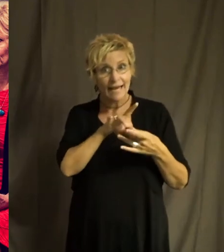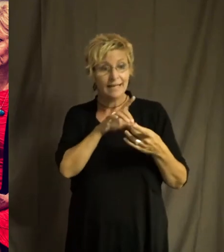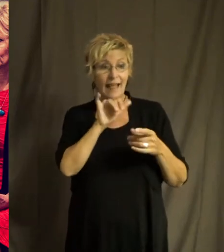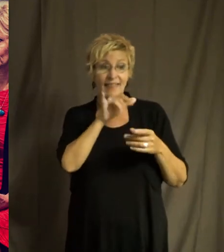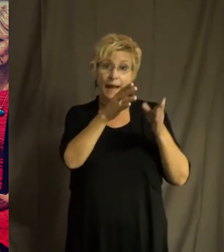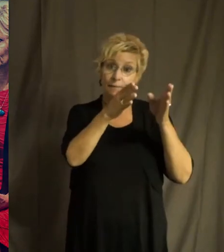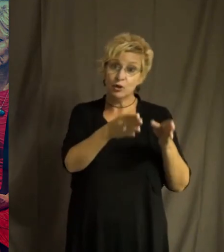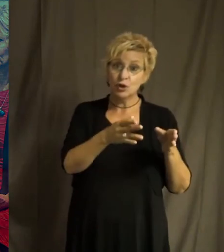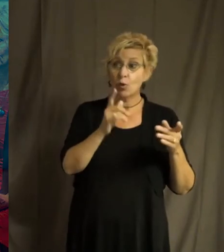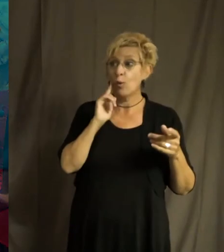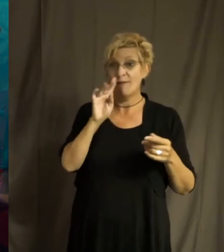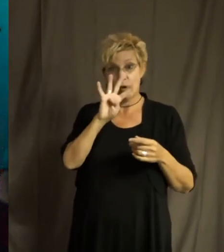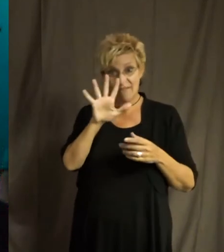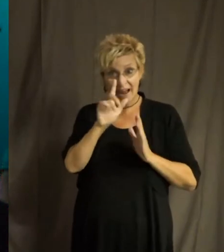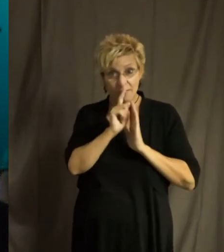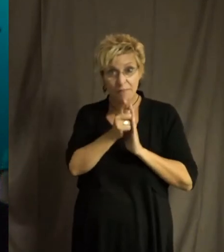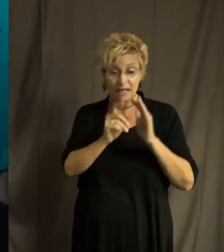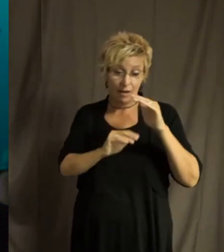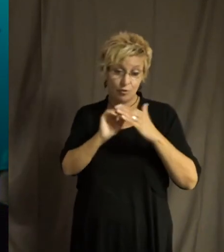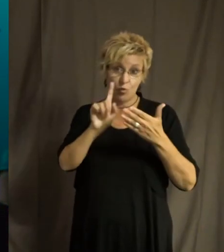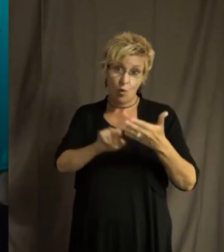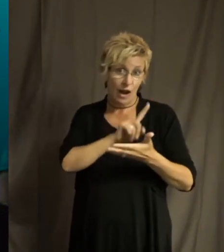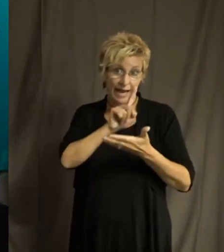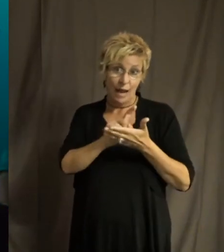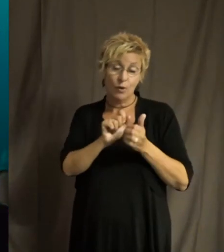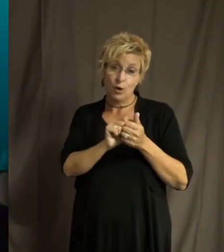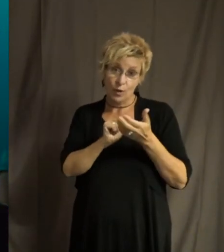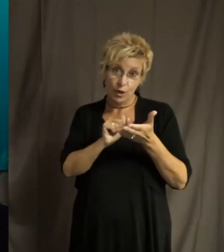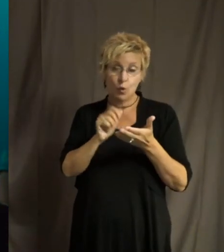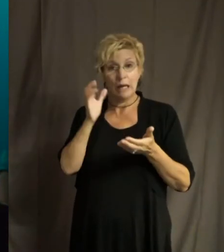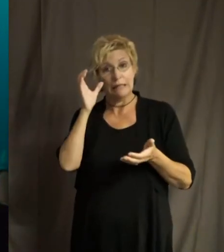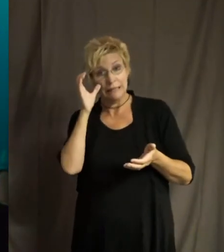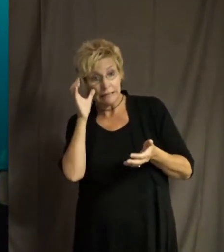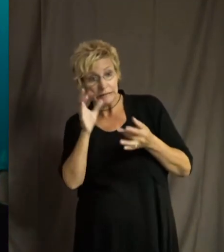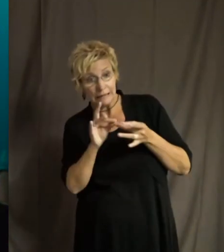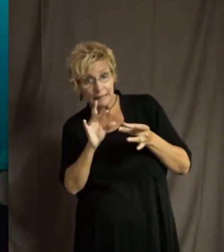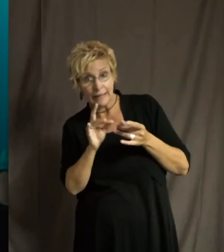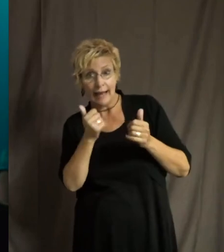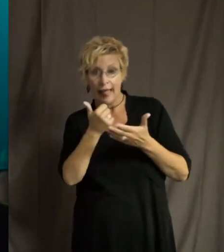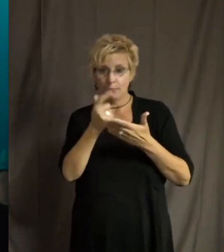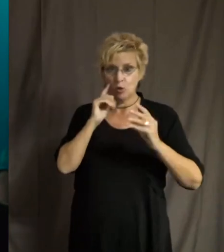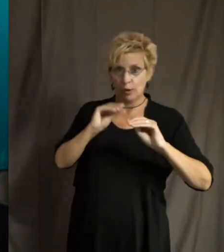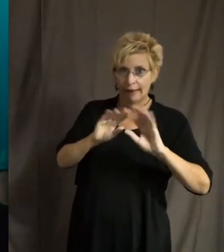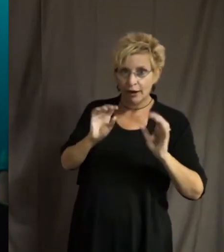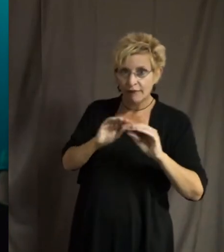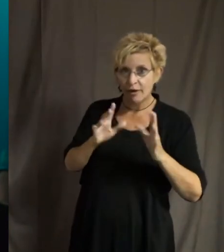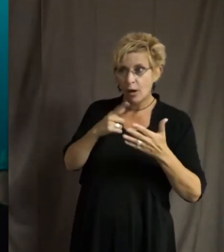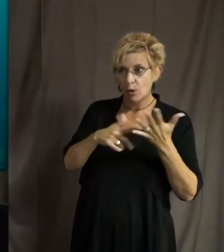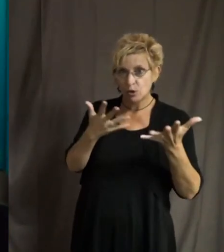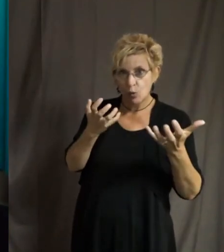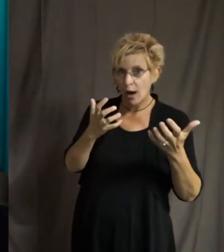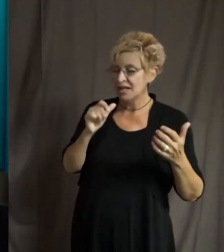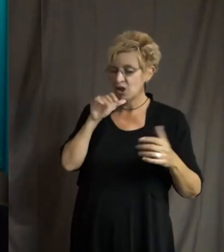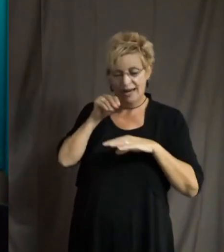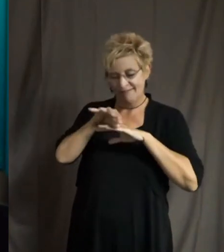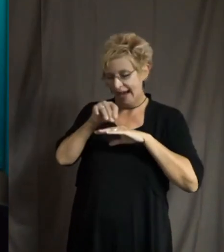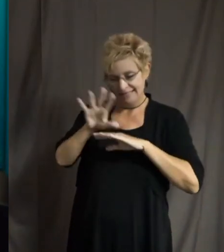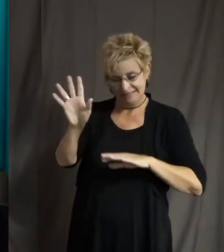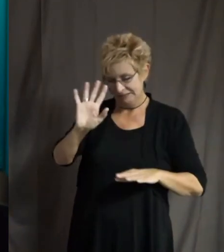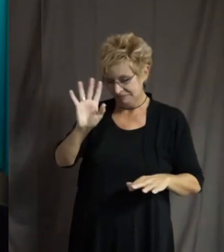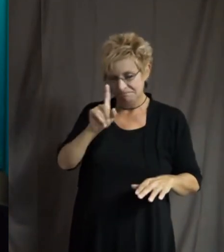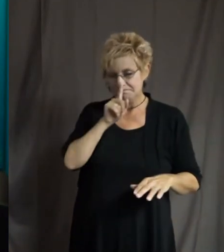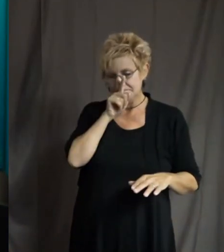be online, but you can connect. And this is someone who's going to spend 45 minutes to an hour with you listening, helping